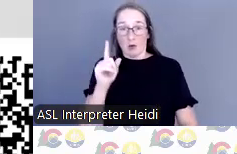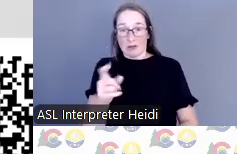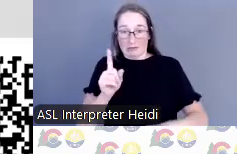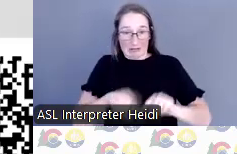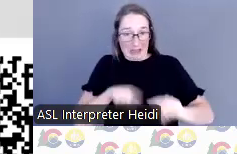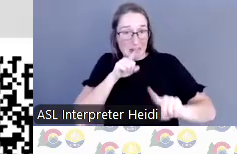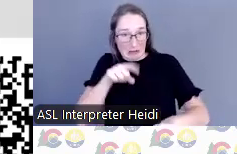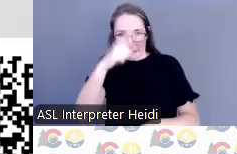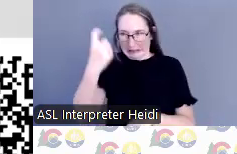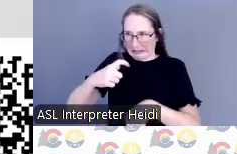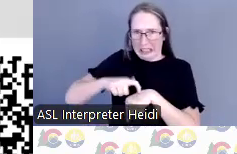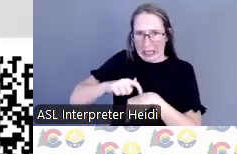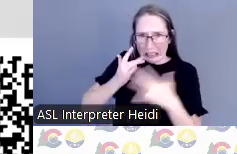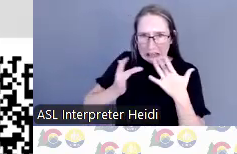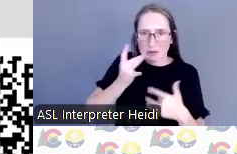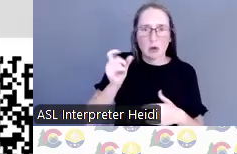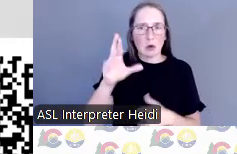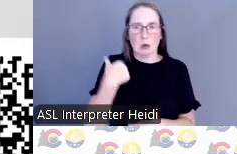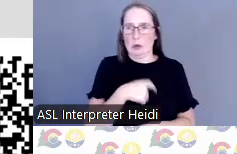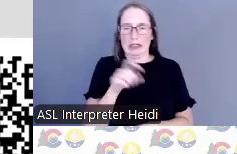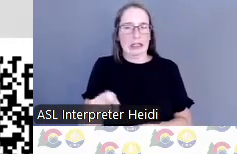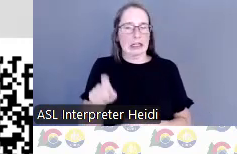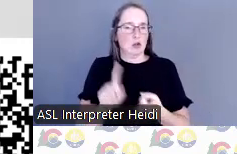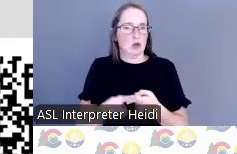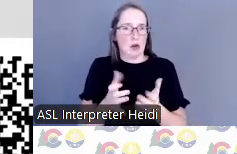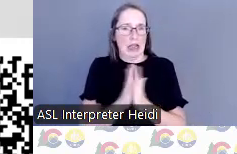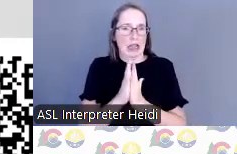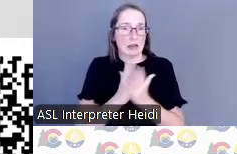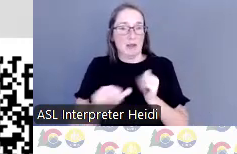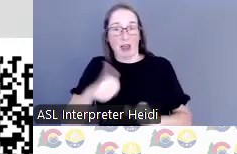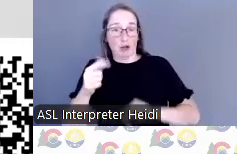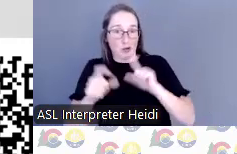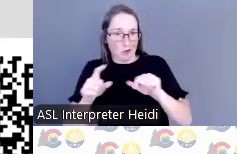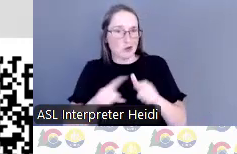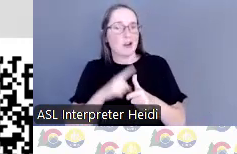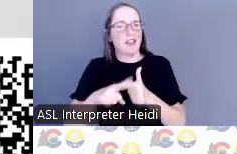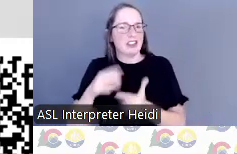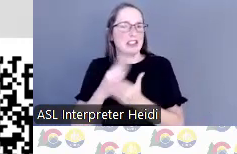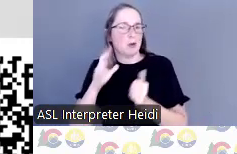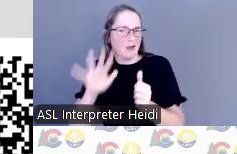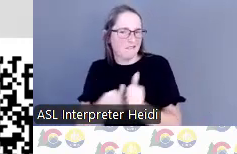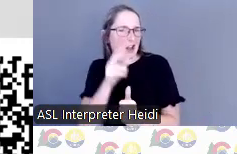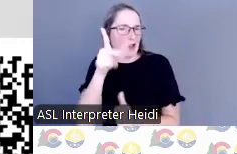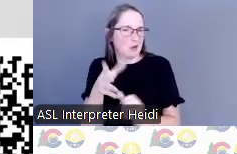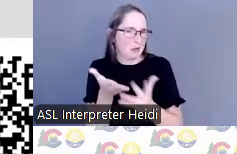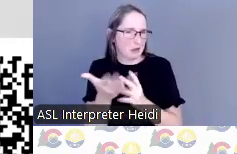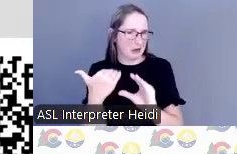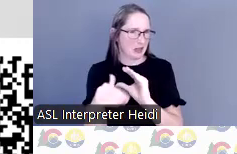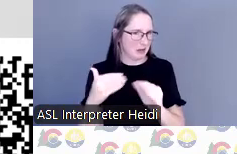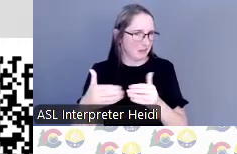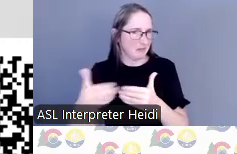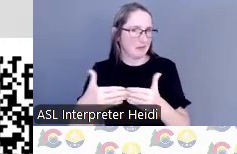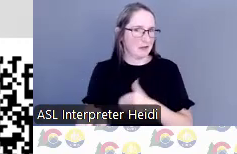to time, or we need to ask some other questions, then somebody will follow up with you via email within